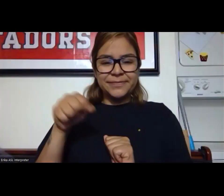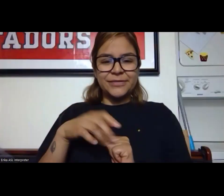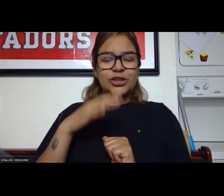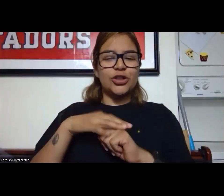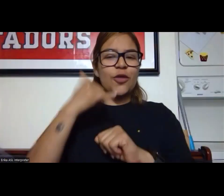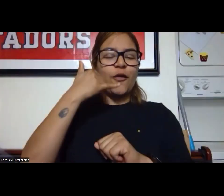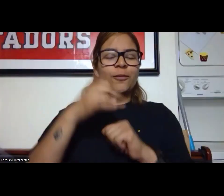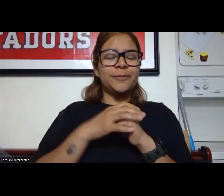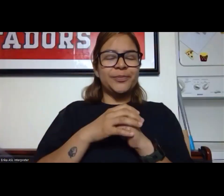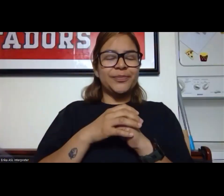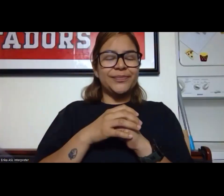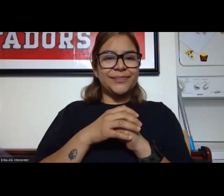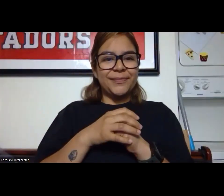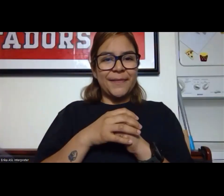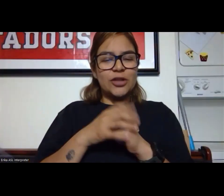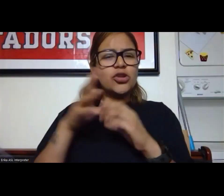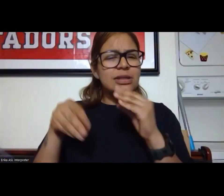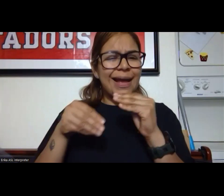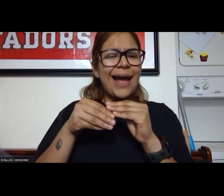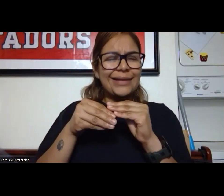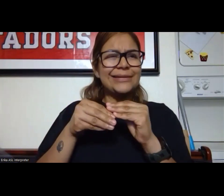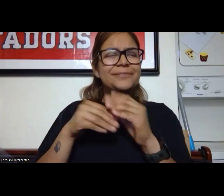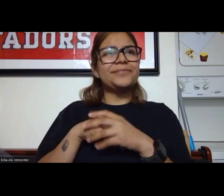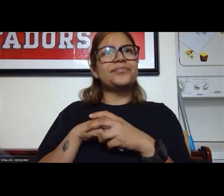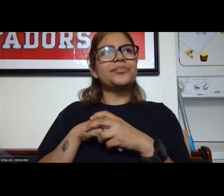perfect. Yeah, just adding in that,